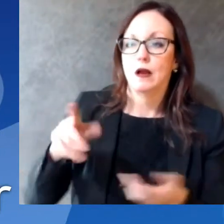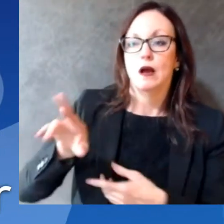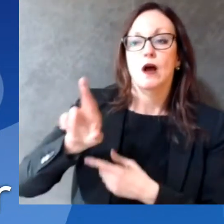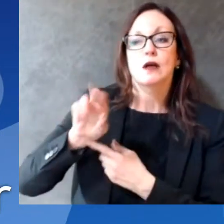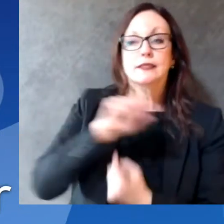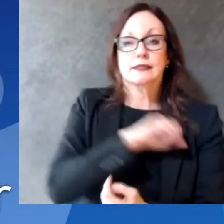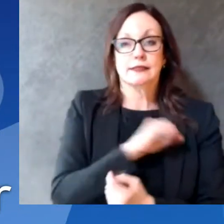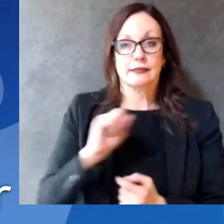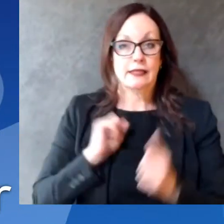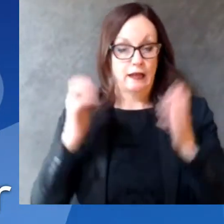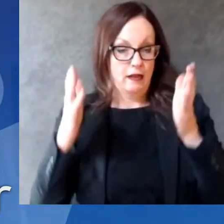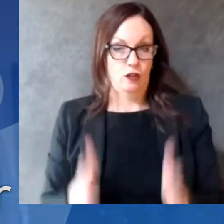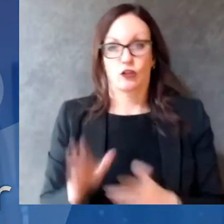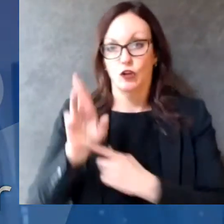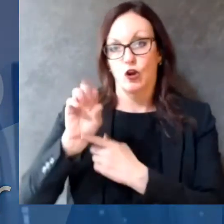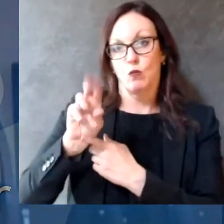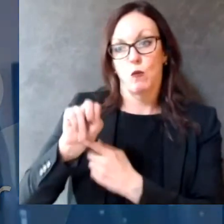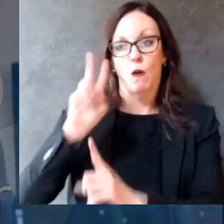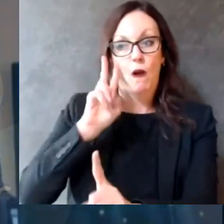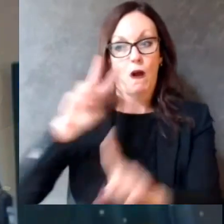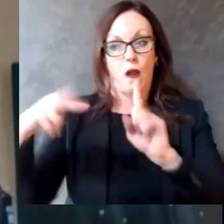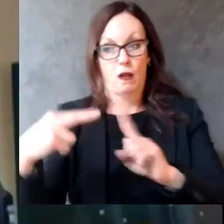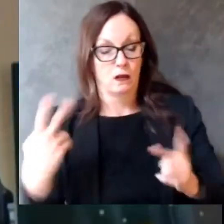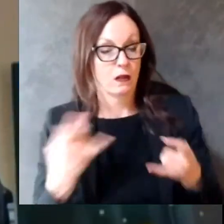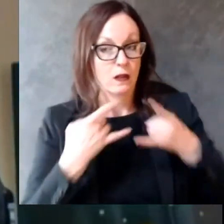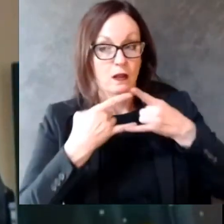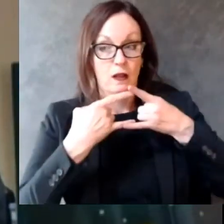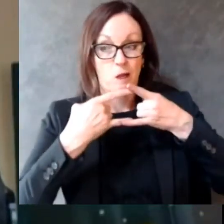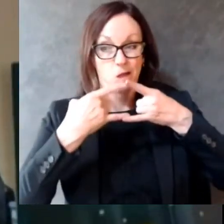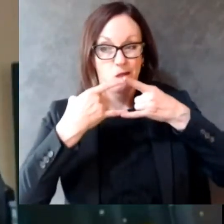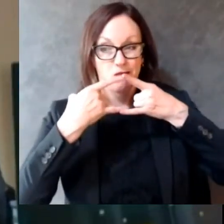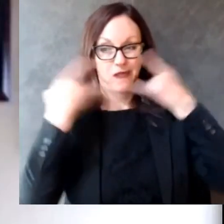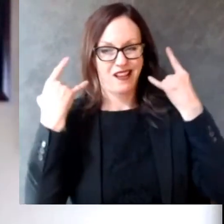Dr. Westergaard, would you like to comment on the effectiveness of masks?